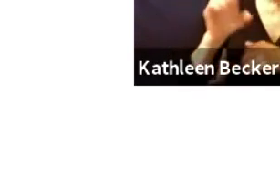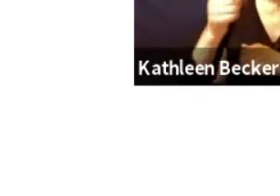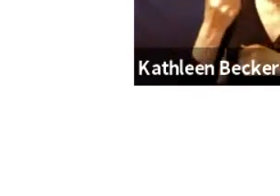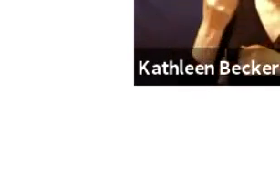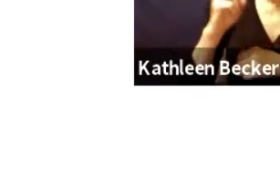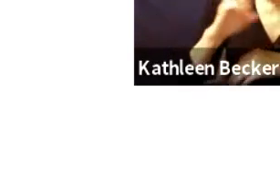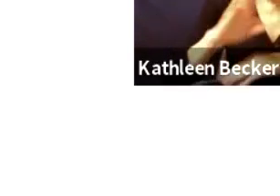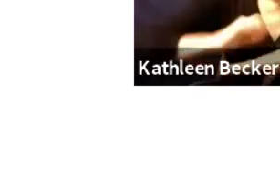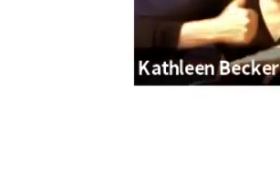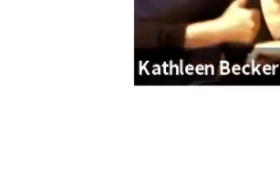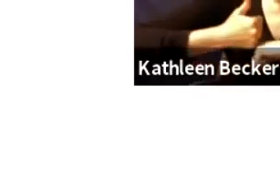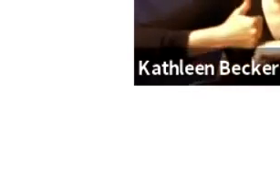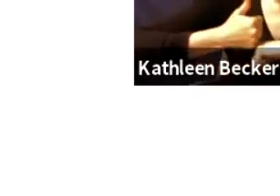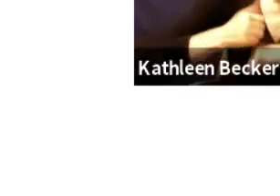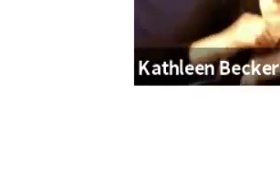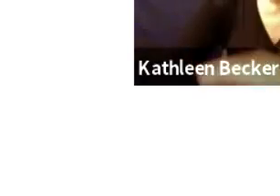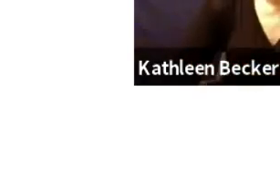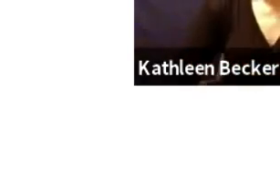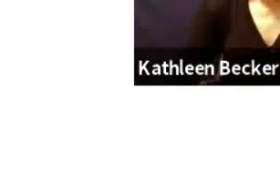platform.